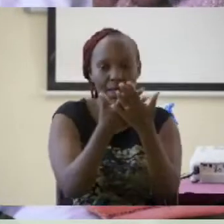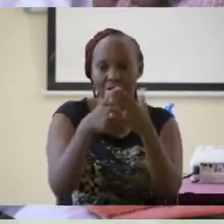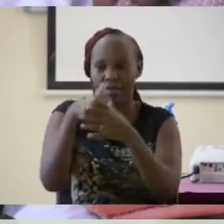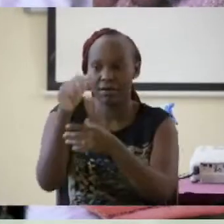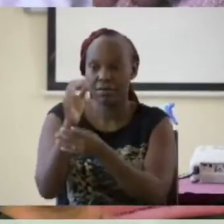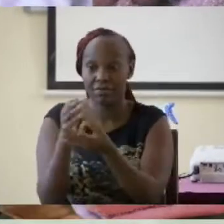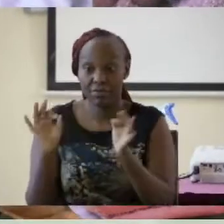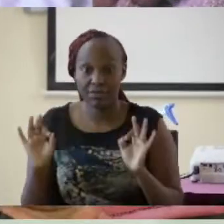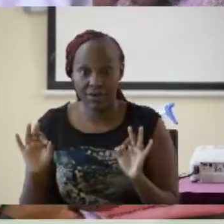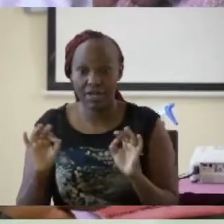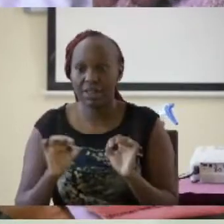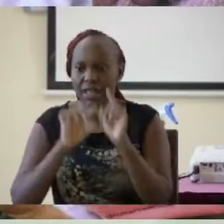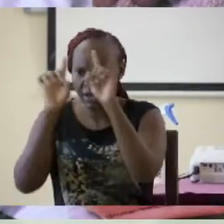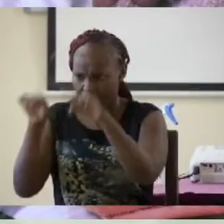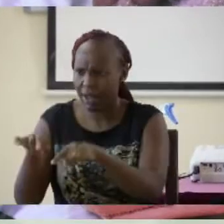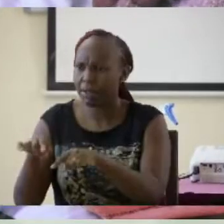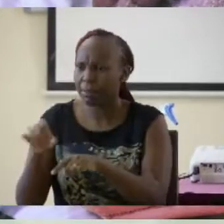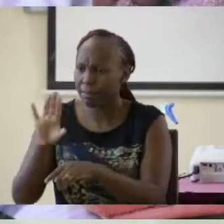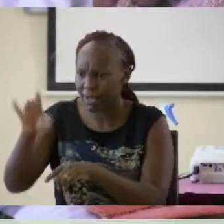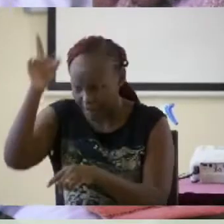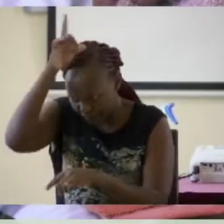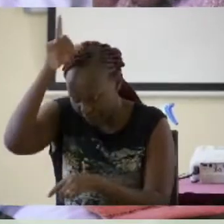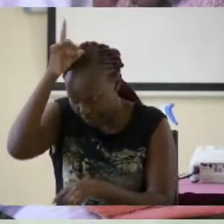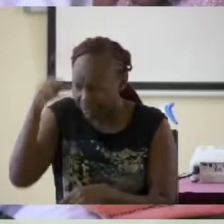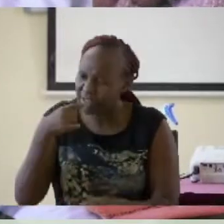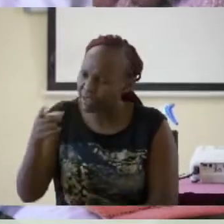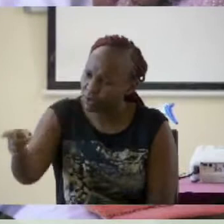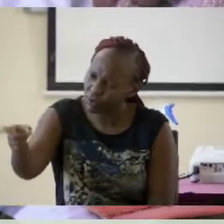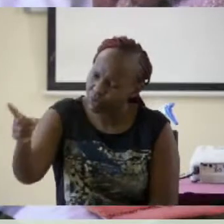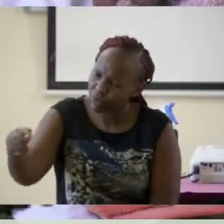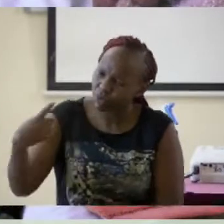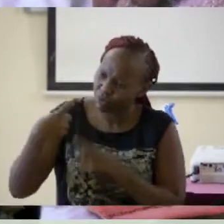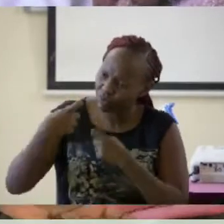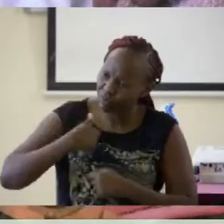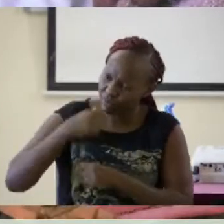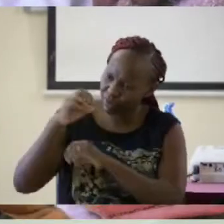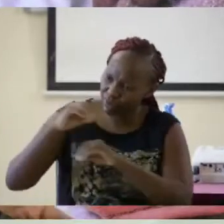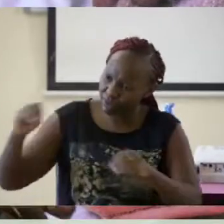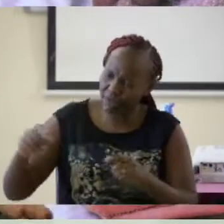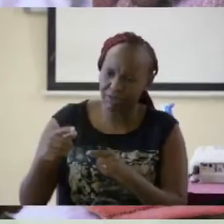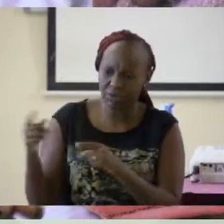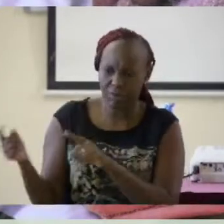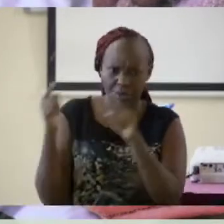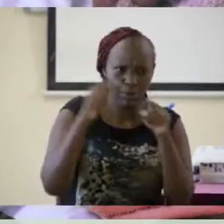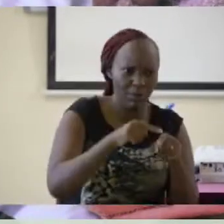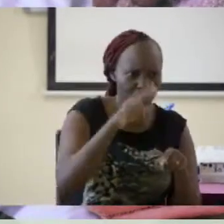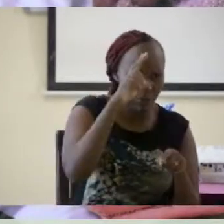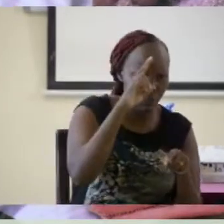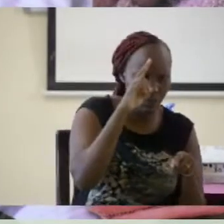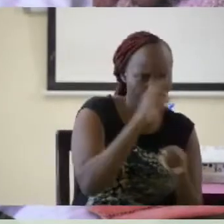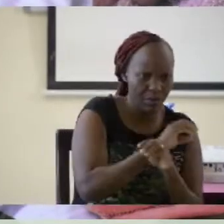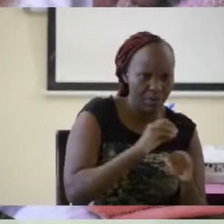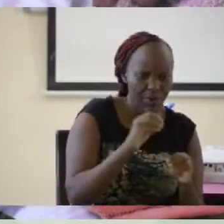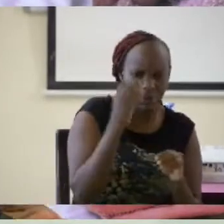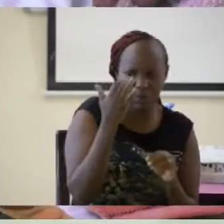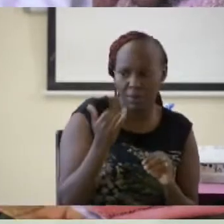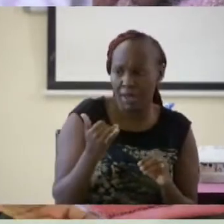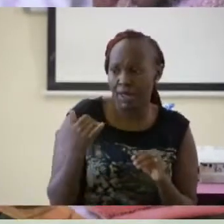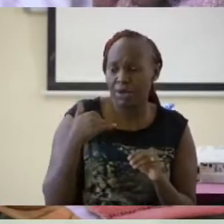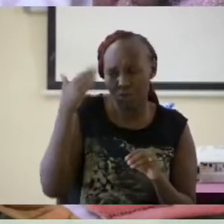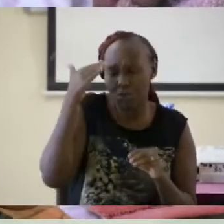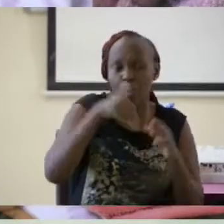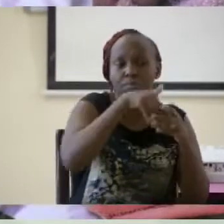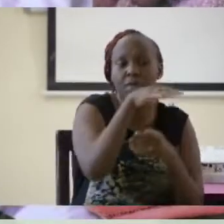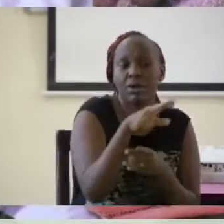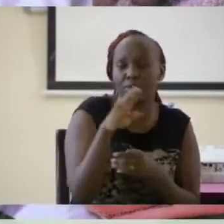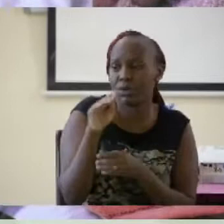comes to haunt you in the village. There's no policeman to protect you. So why do you have to go to court well, you know that he will go out of court on